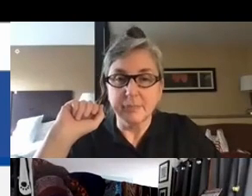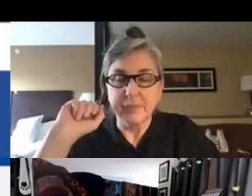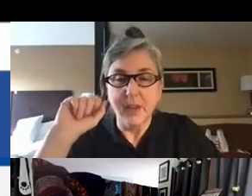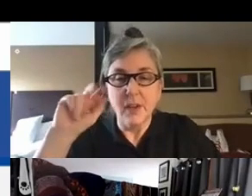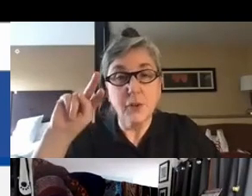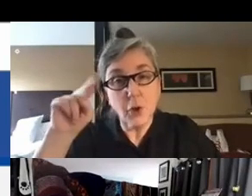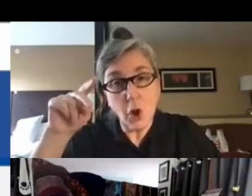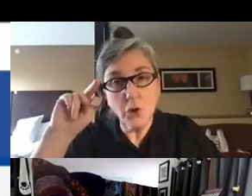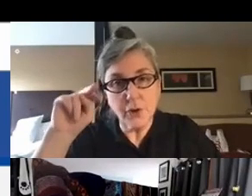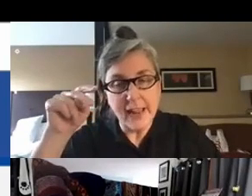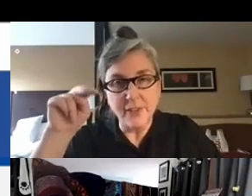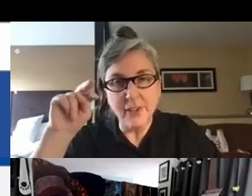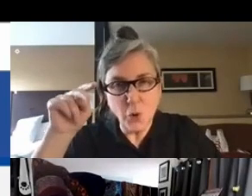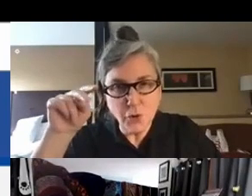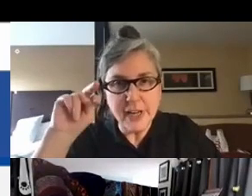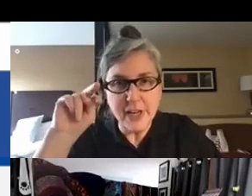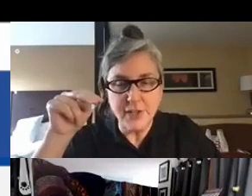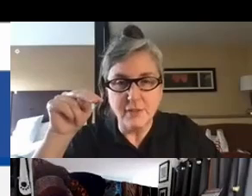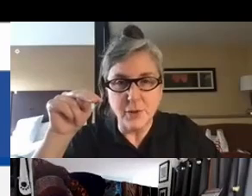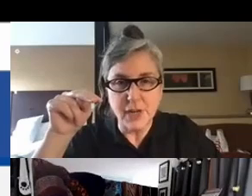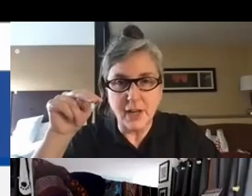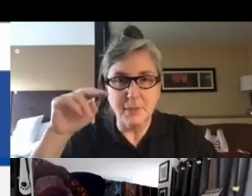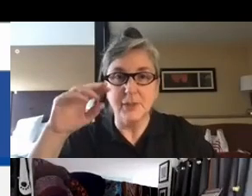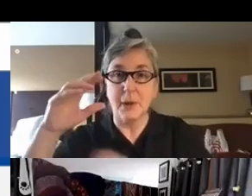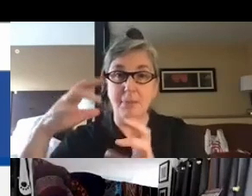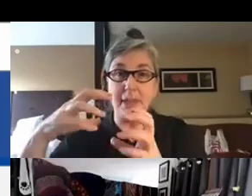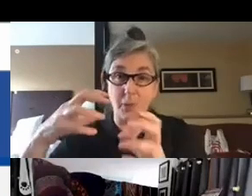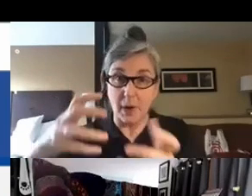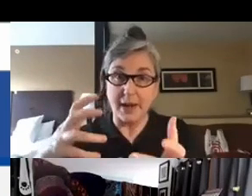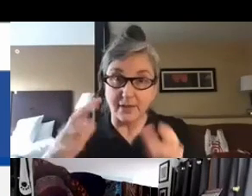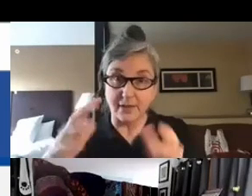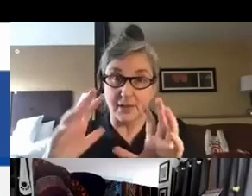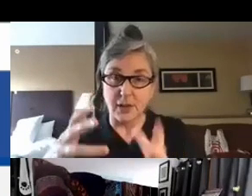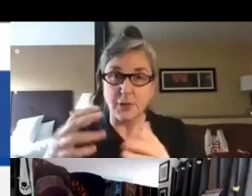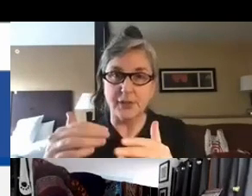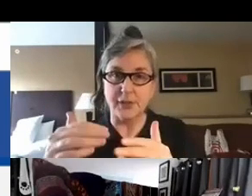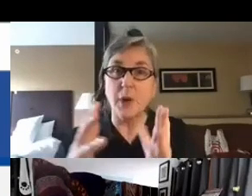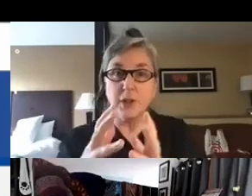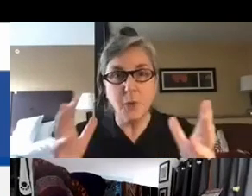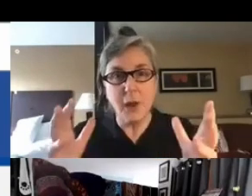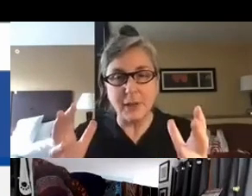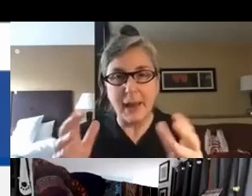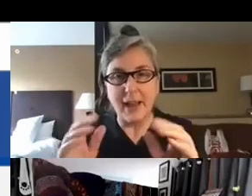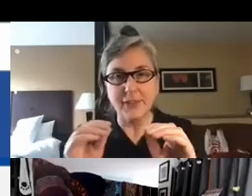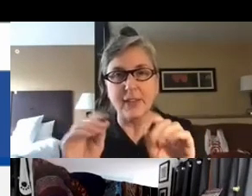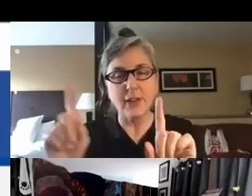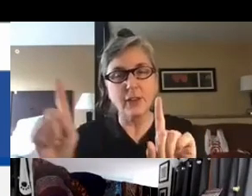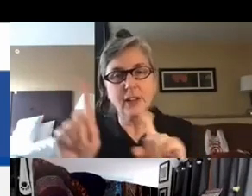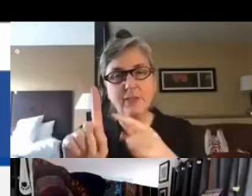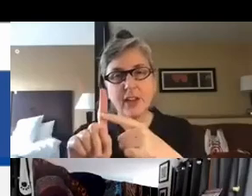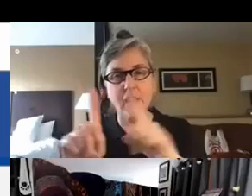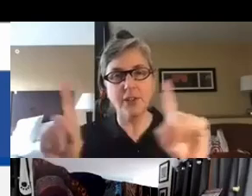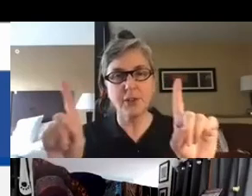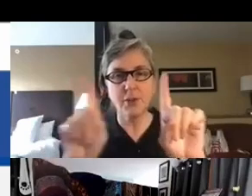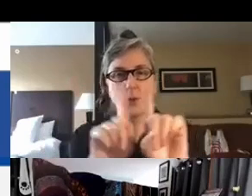now. So the co-creation of those documents might be the way to address it when you do have the capacity, that you're looking